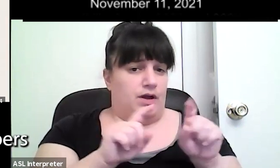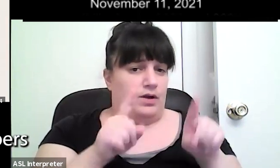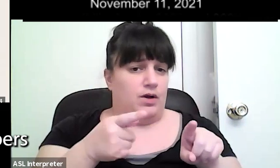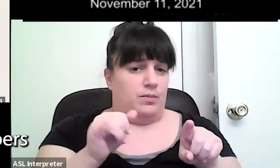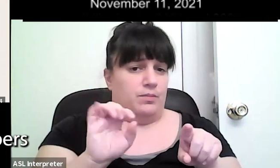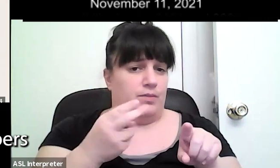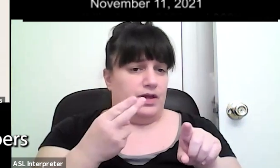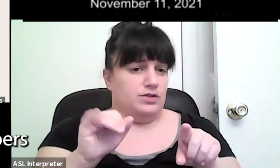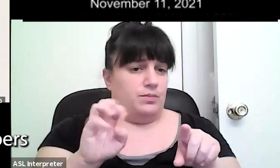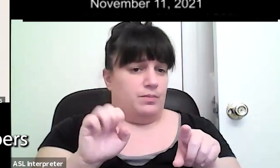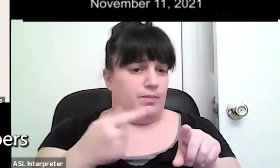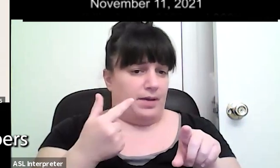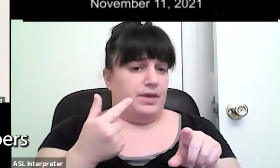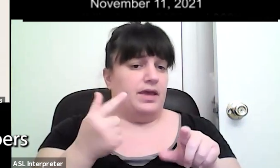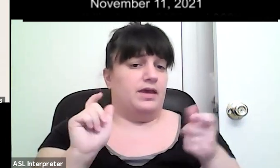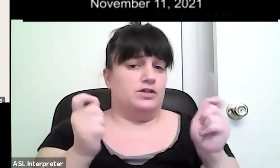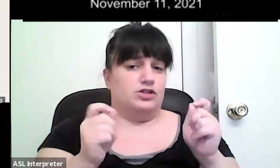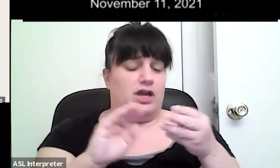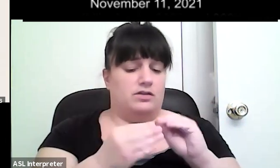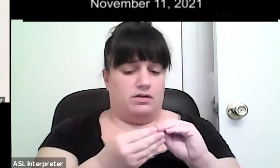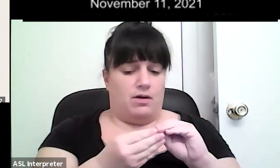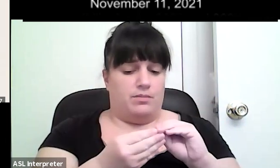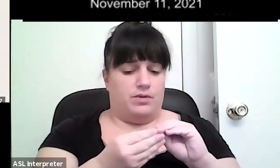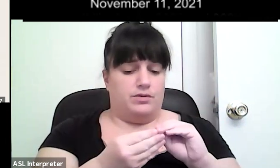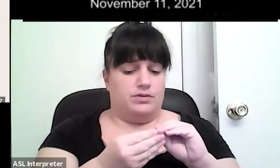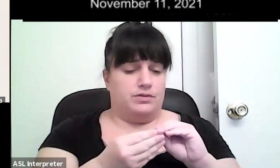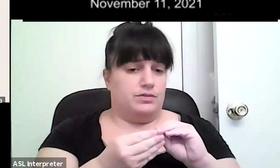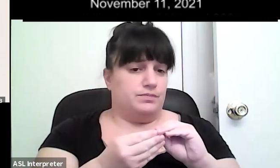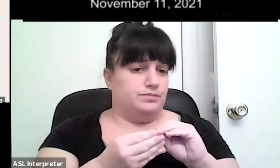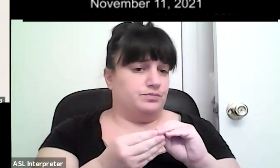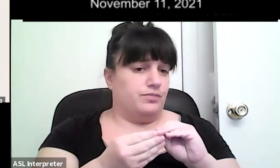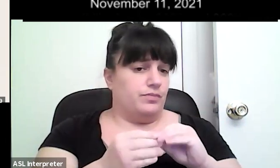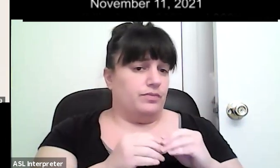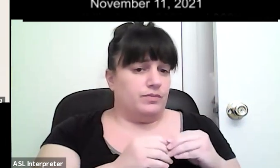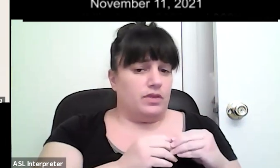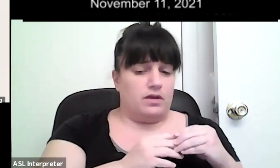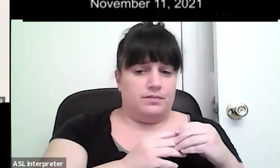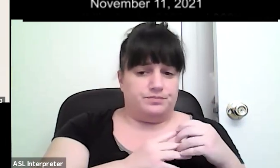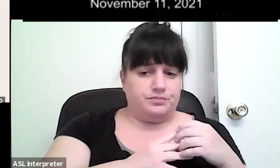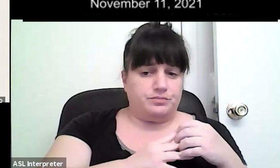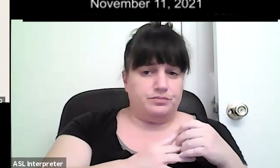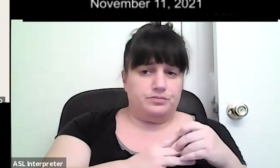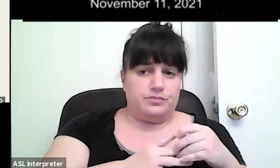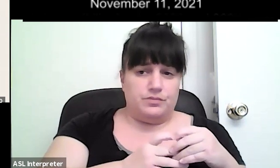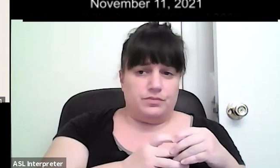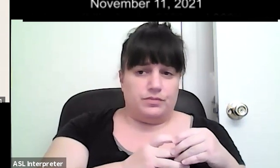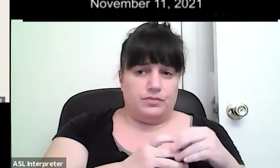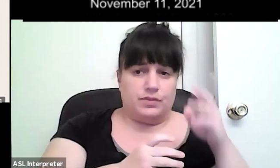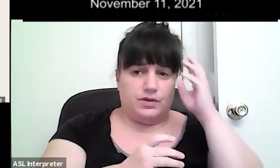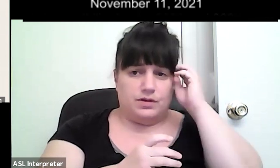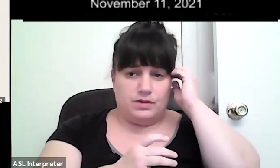pitch mapping and change these numbers like 57, whatever. And